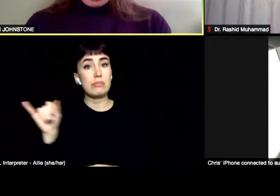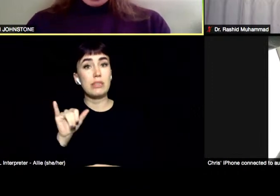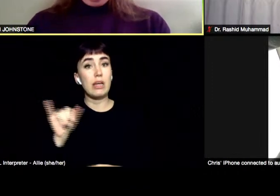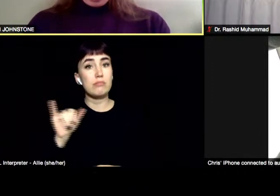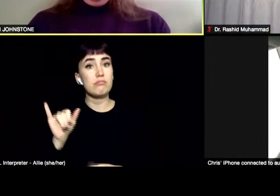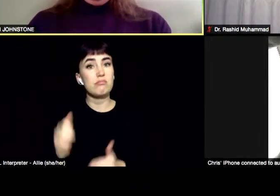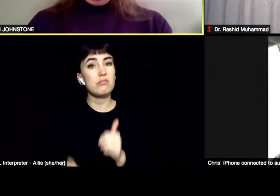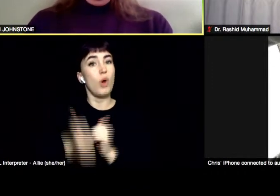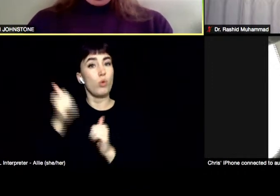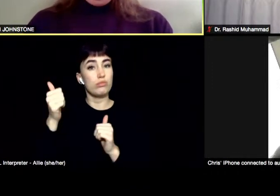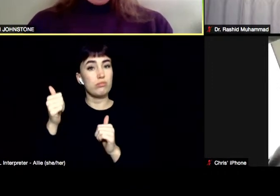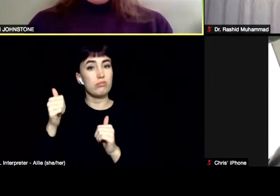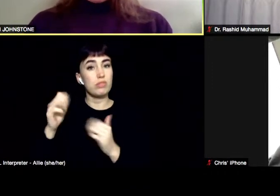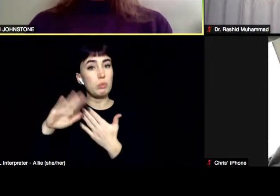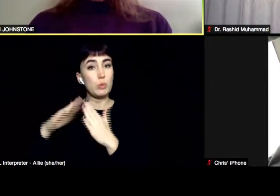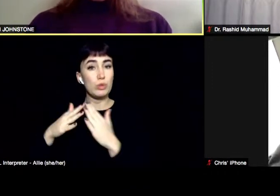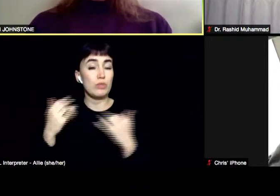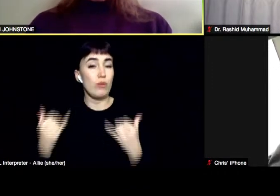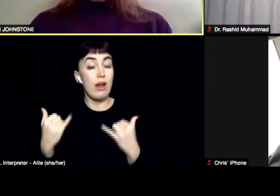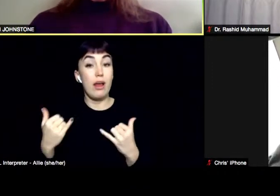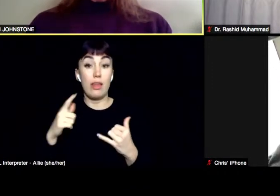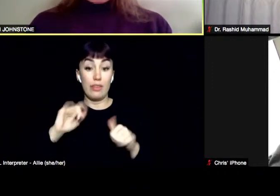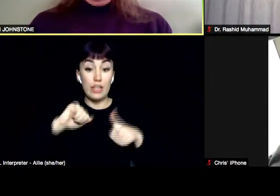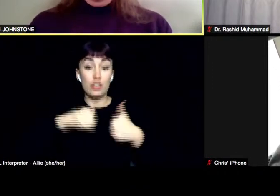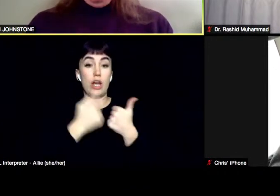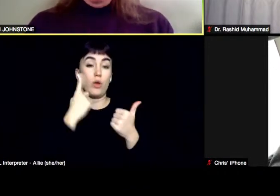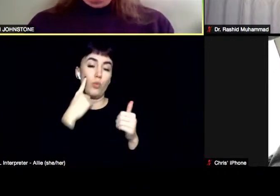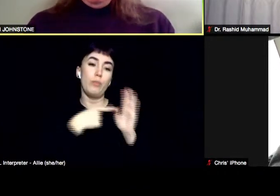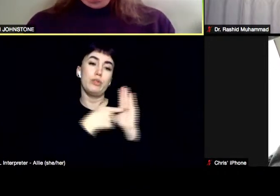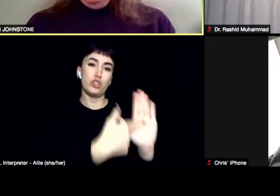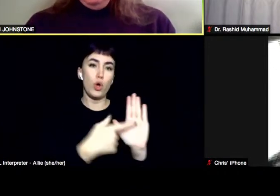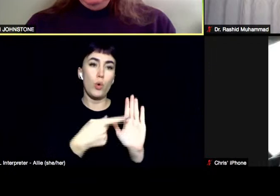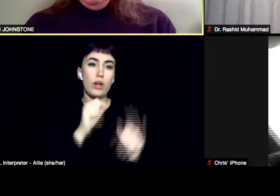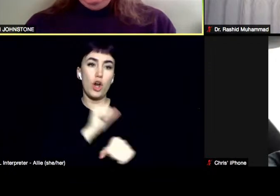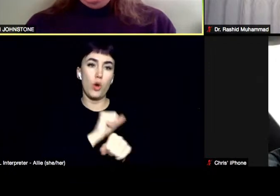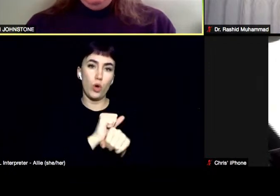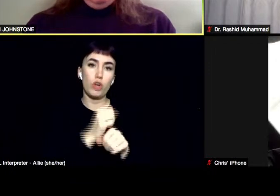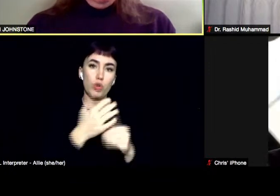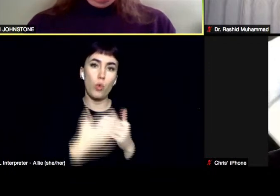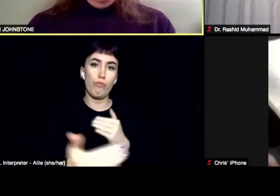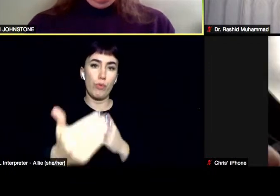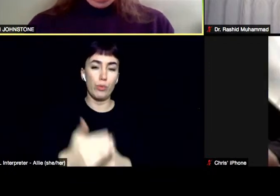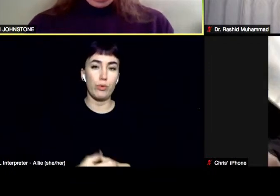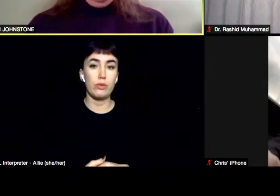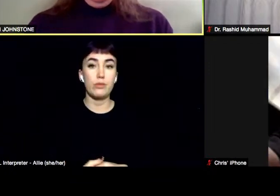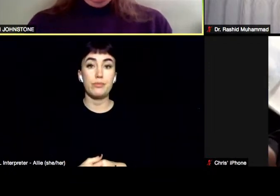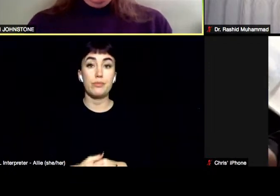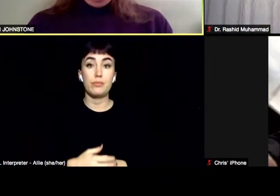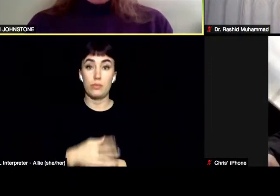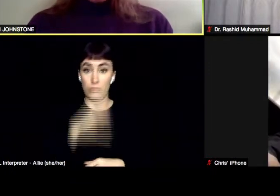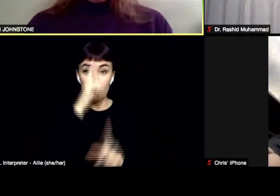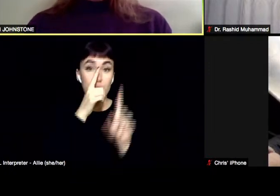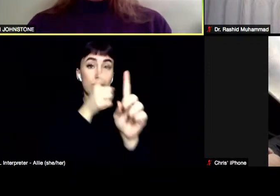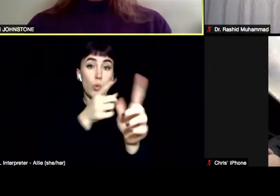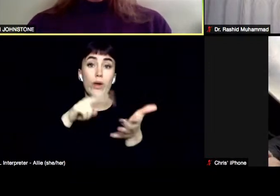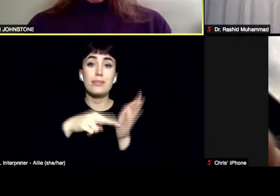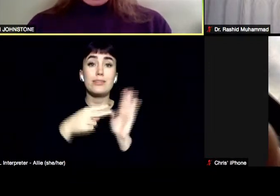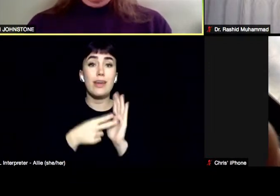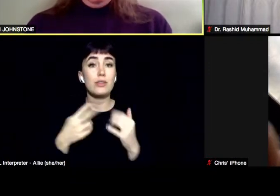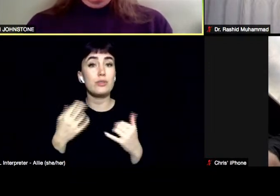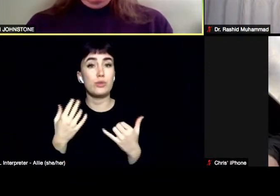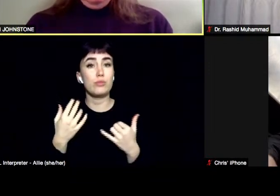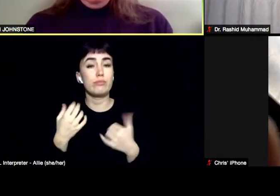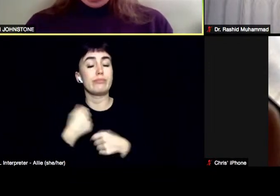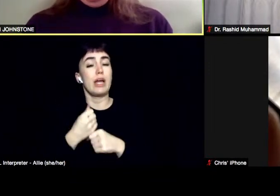these challenges will be reflected in our work going forward. We intend on creating current experiences